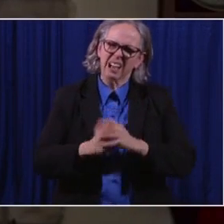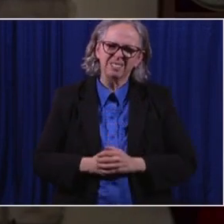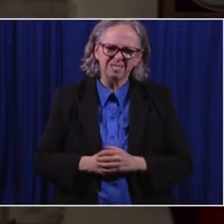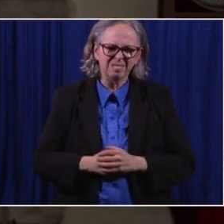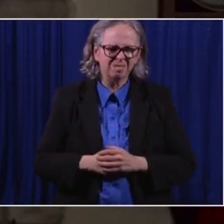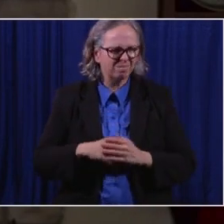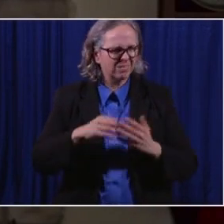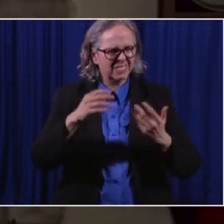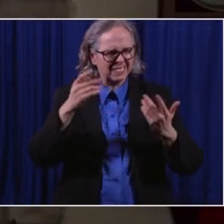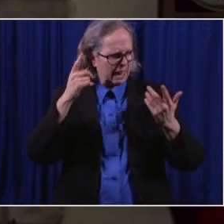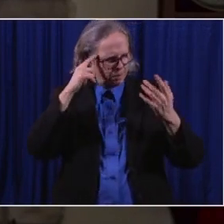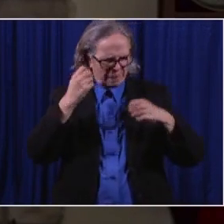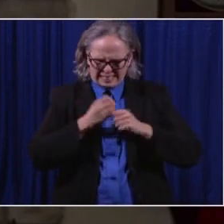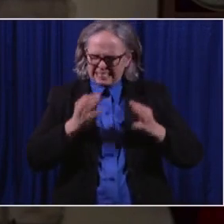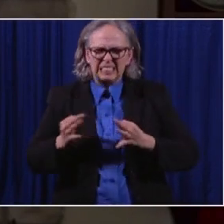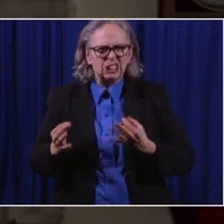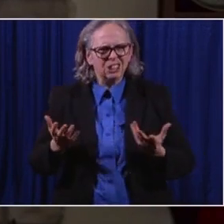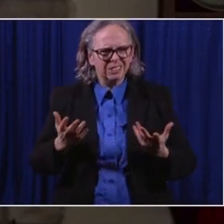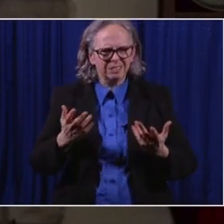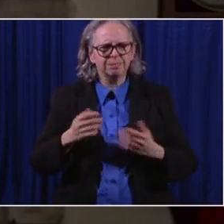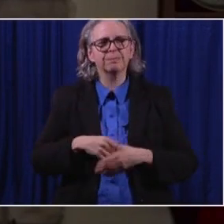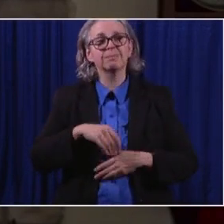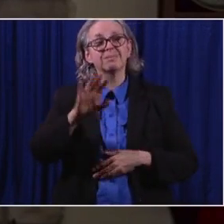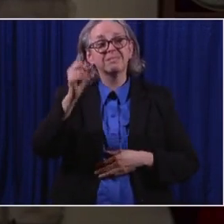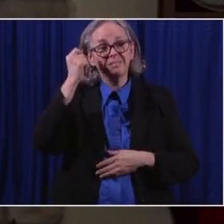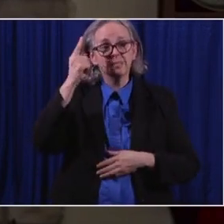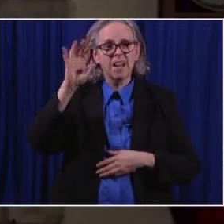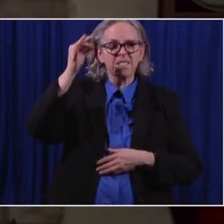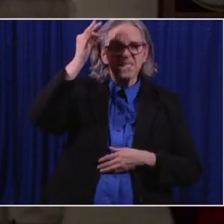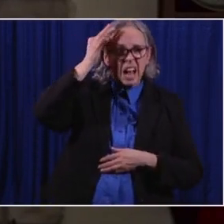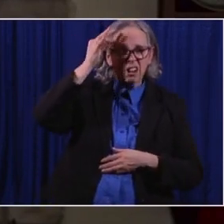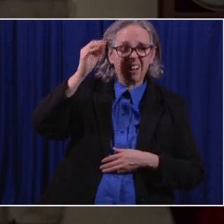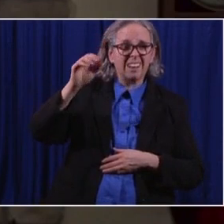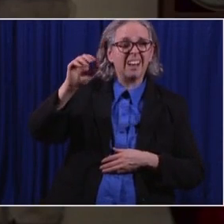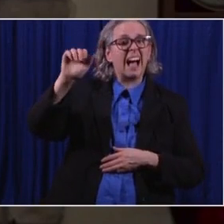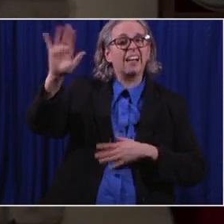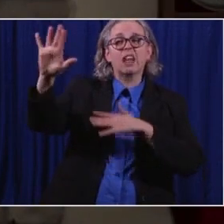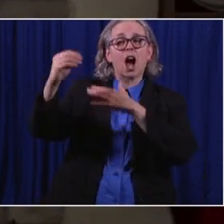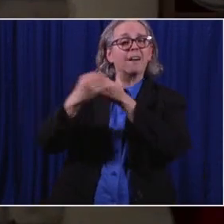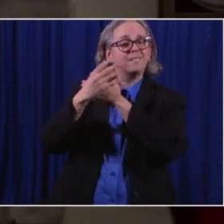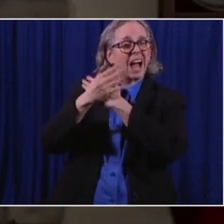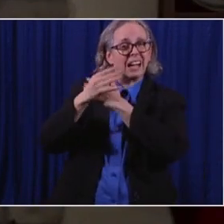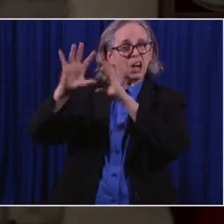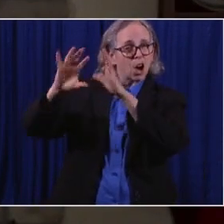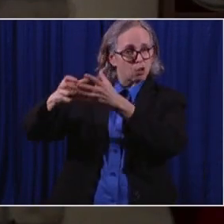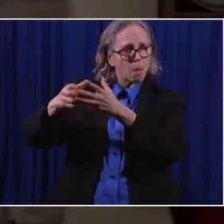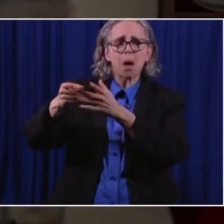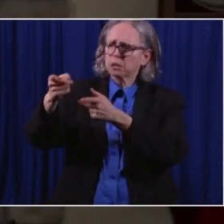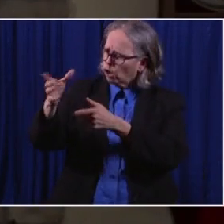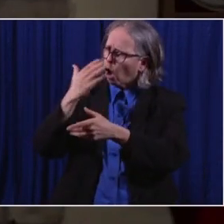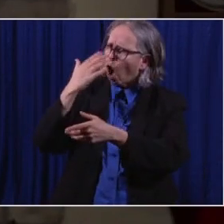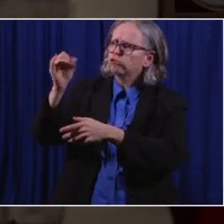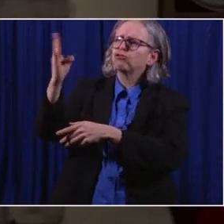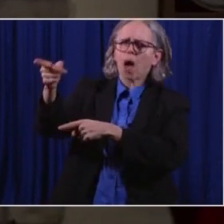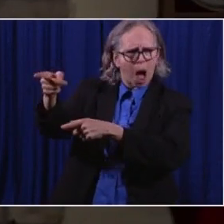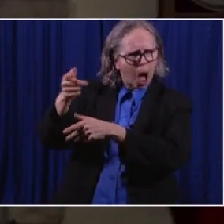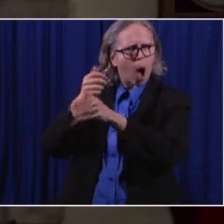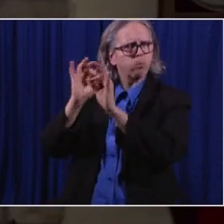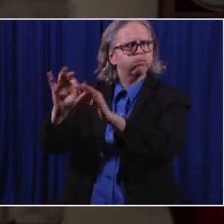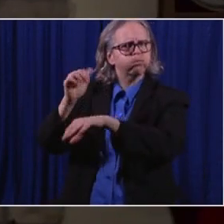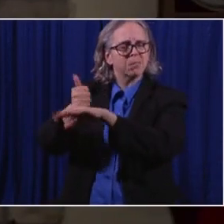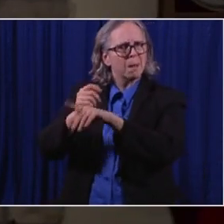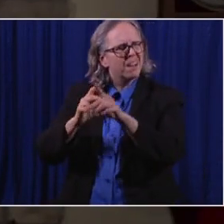The federal advisory group, I think, did a good job, but the reality is that they came up with